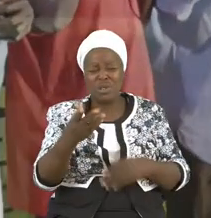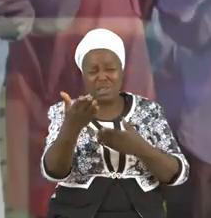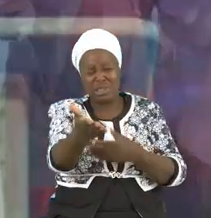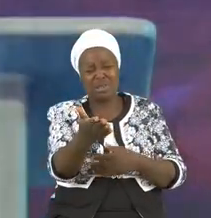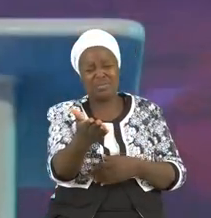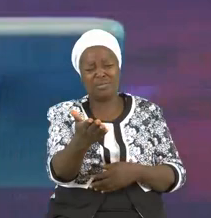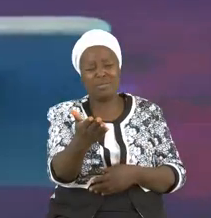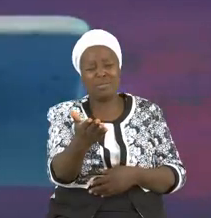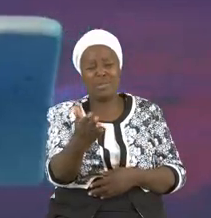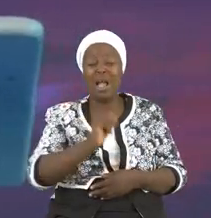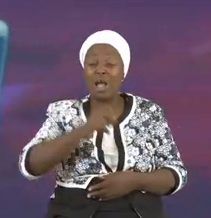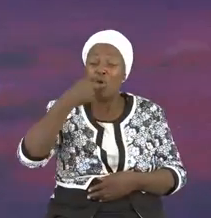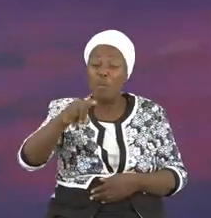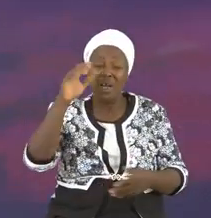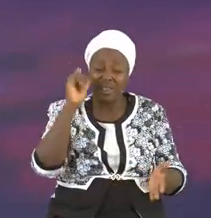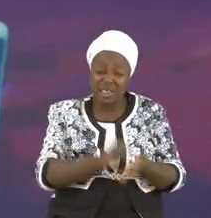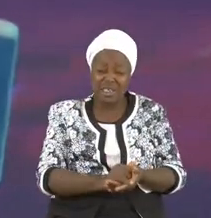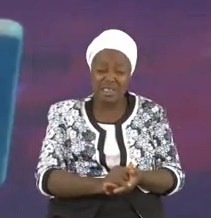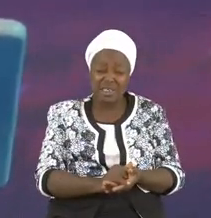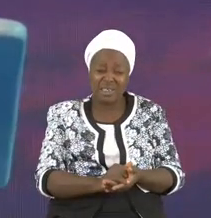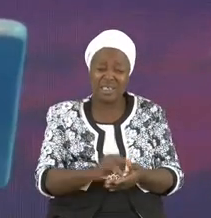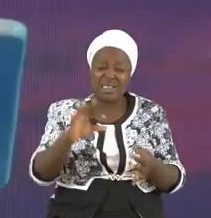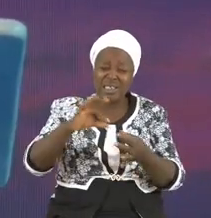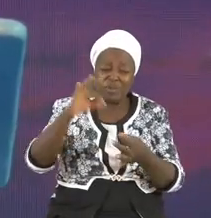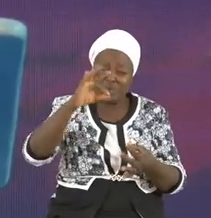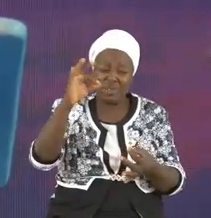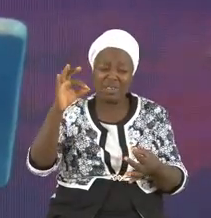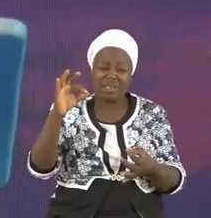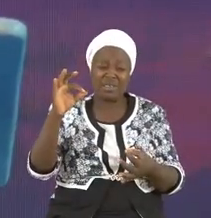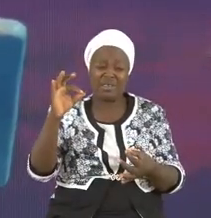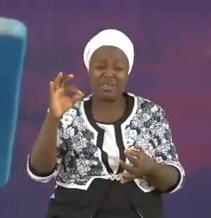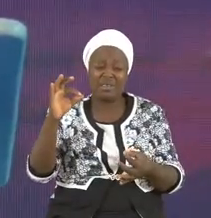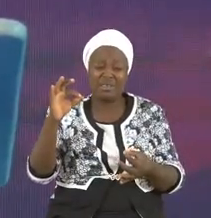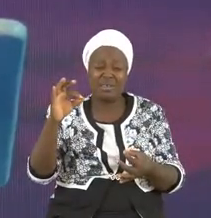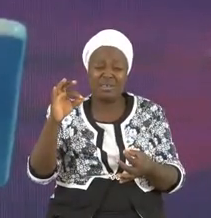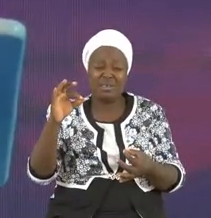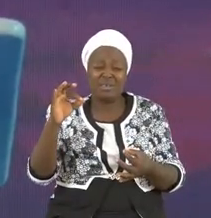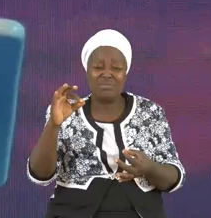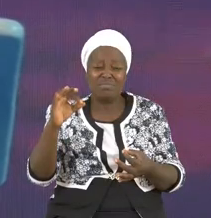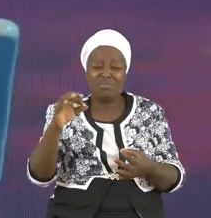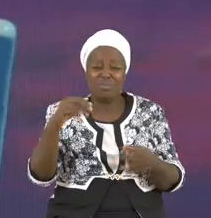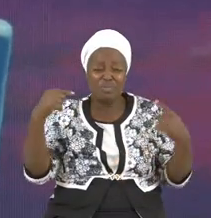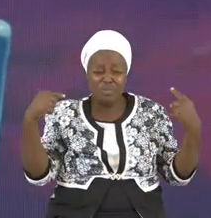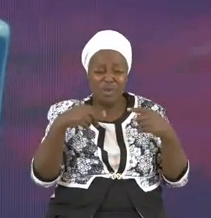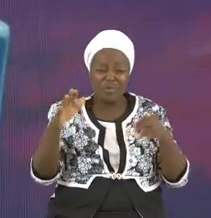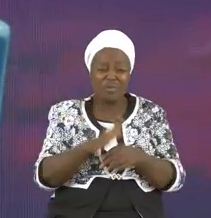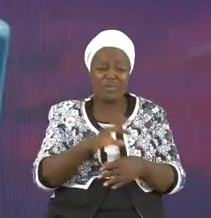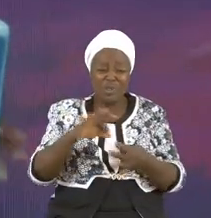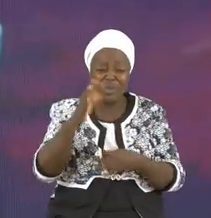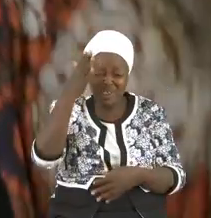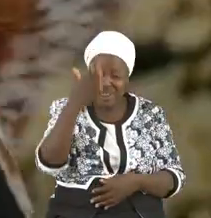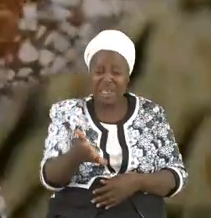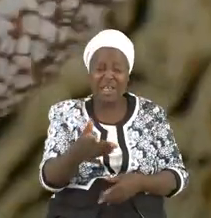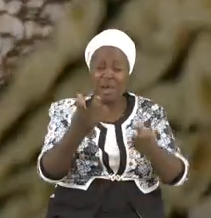there, I command that spirit, tormenting spirit there, come out in